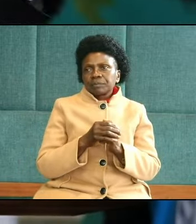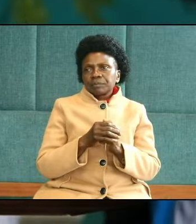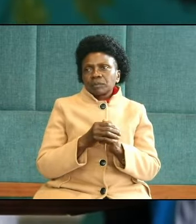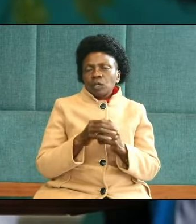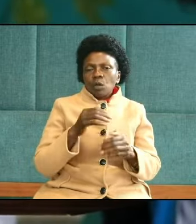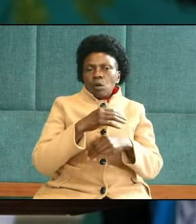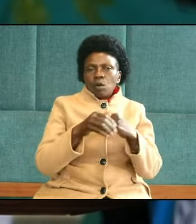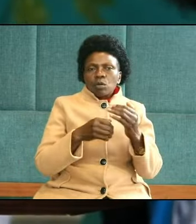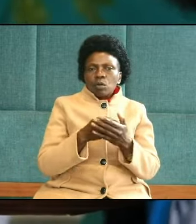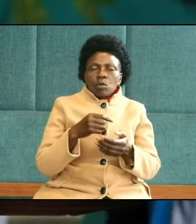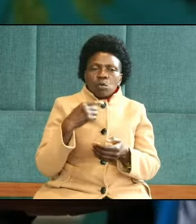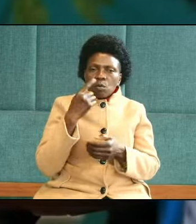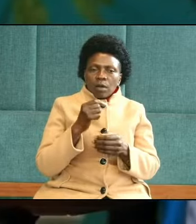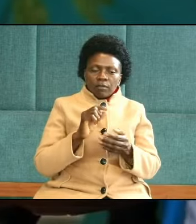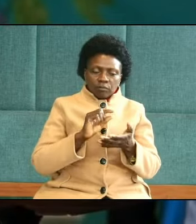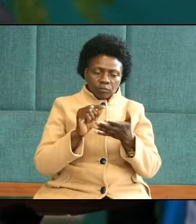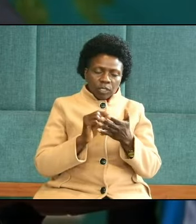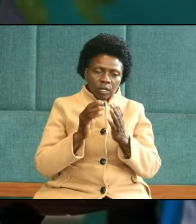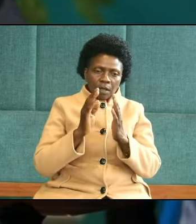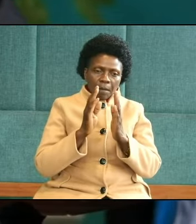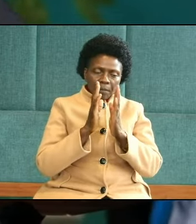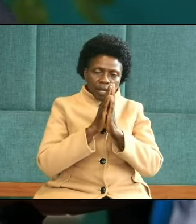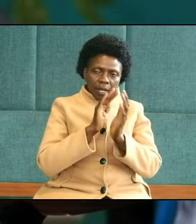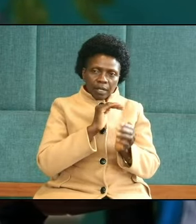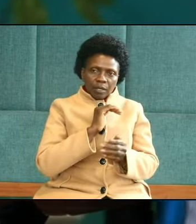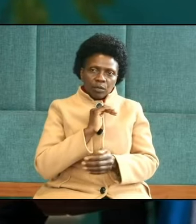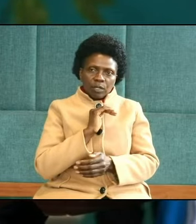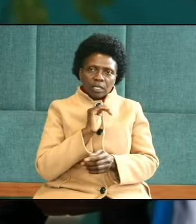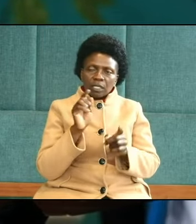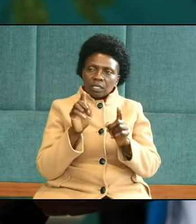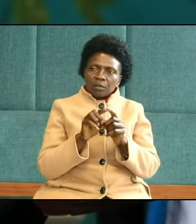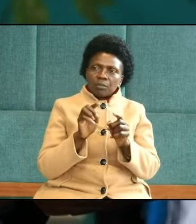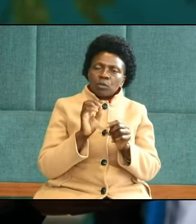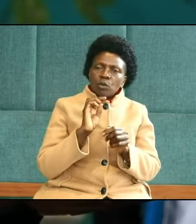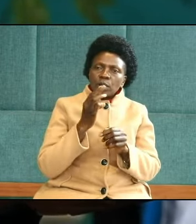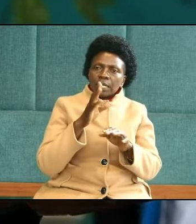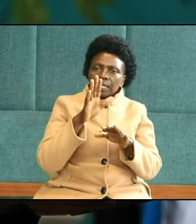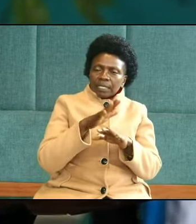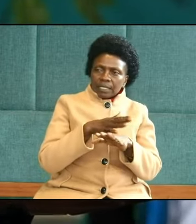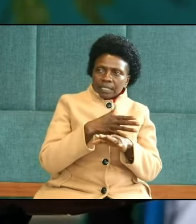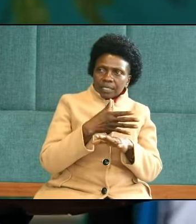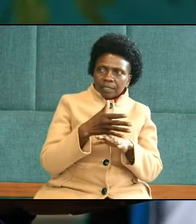front as we sing our final stanza. Let's sing one more from